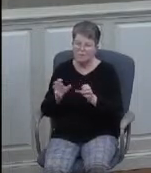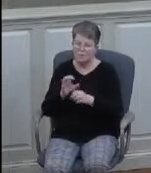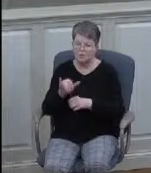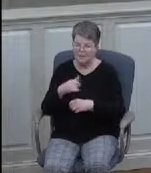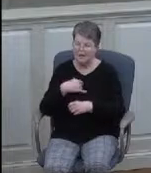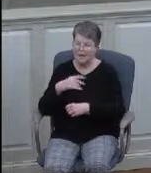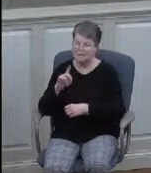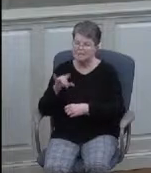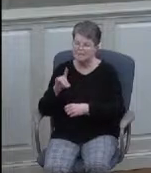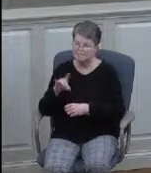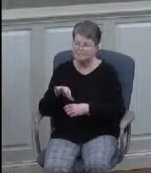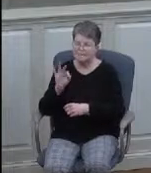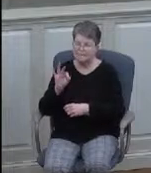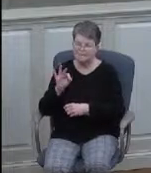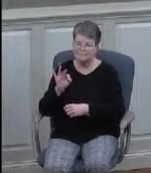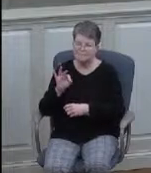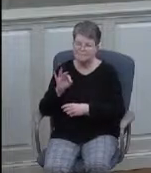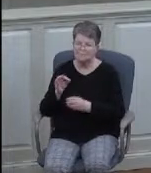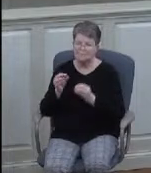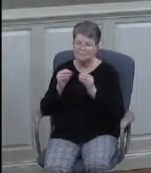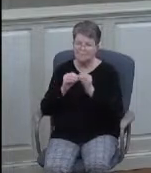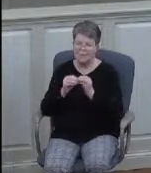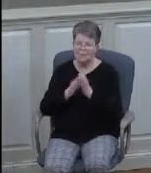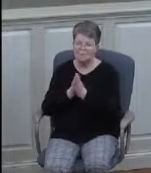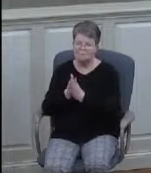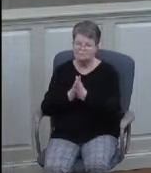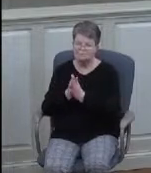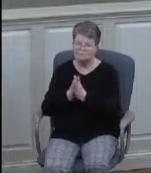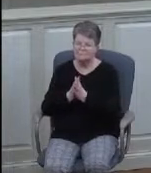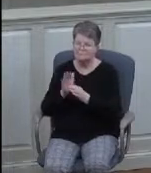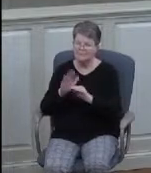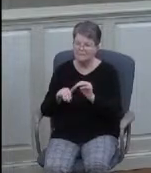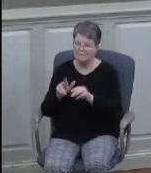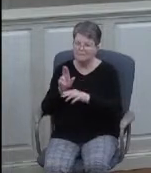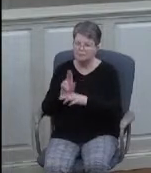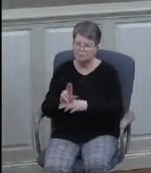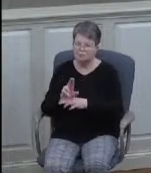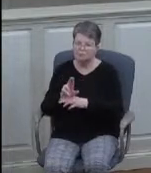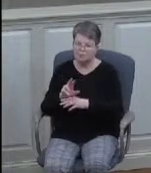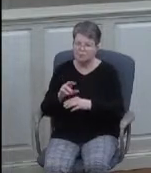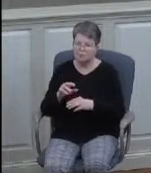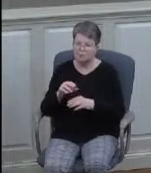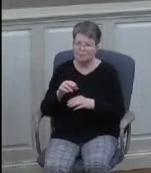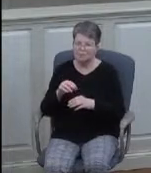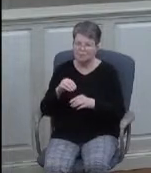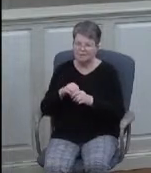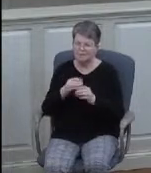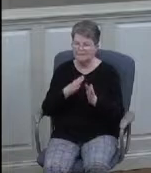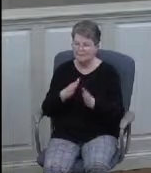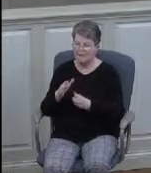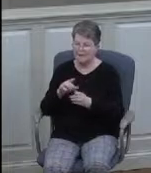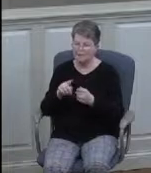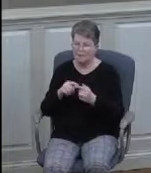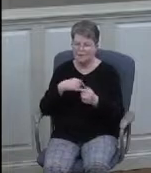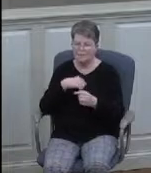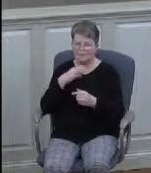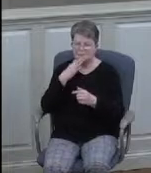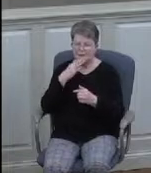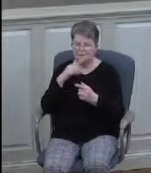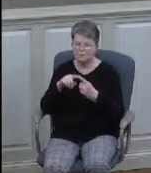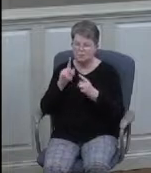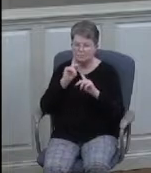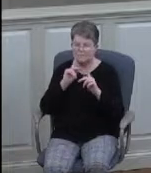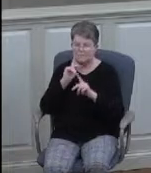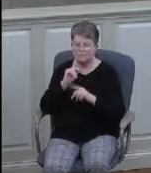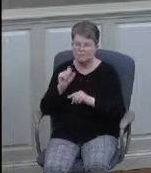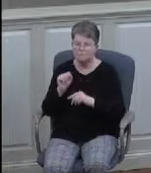found more enthusiasm than usual for a lot of things in the plan when we talk about it to people. And so I